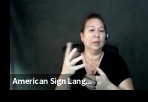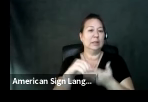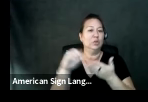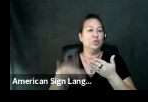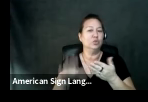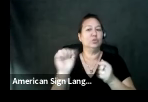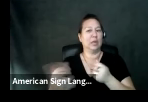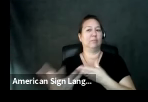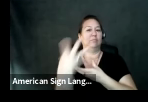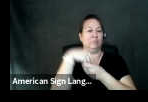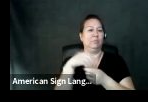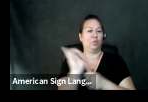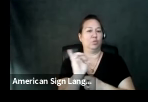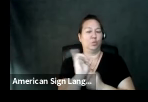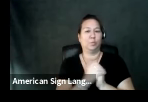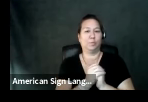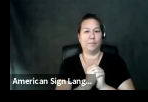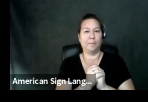meeting.